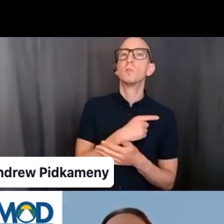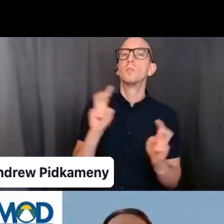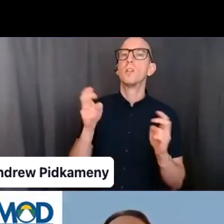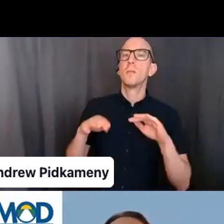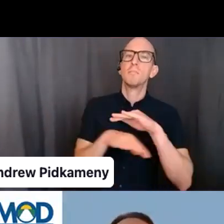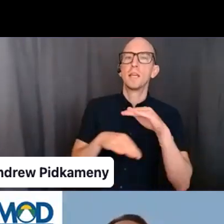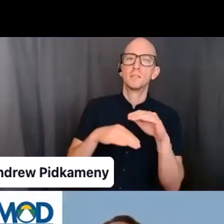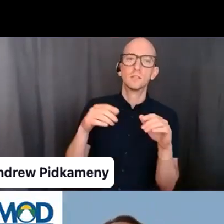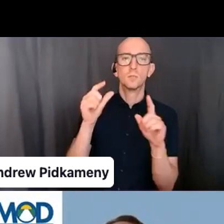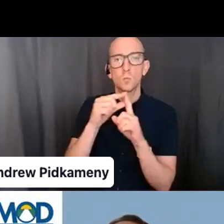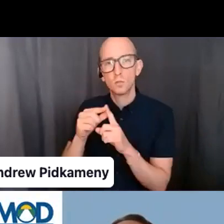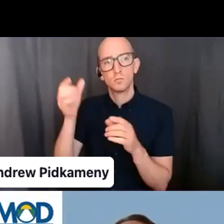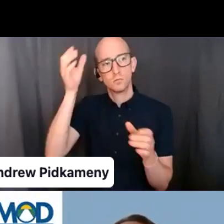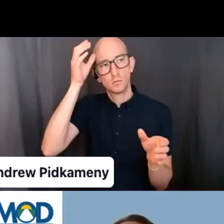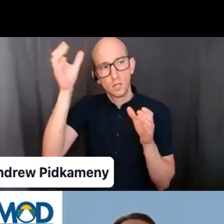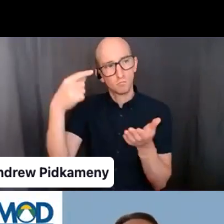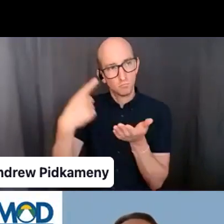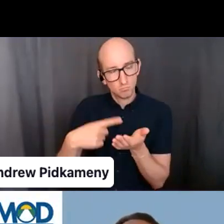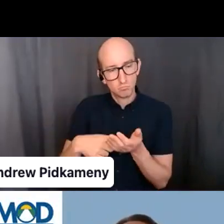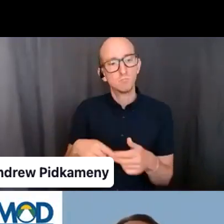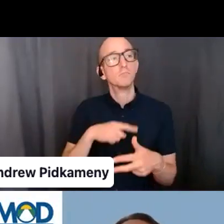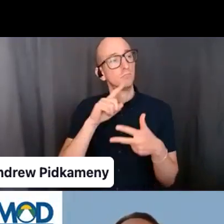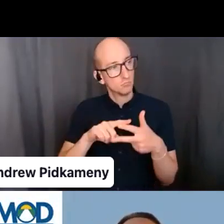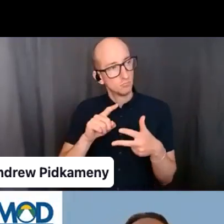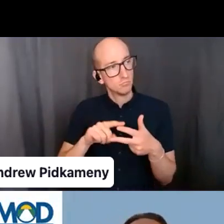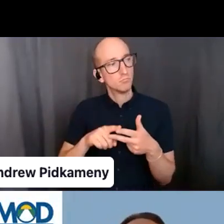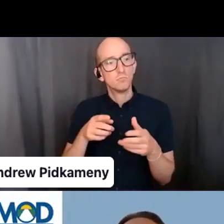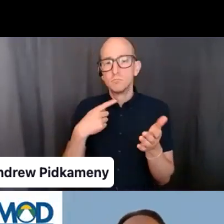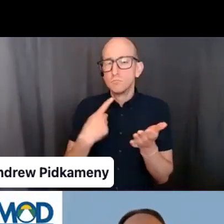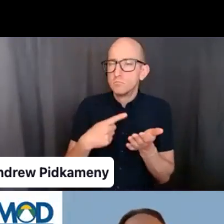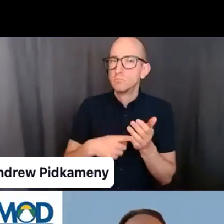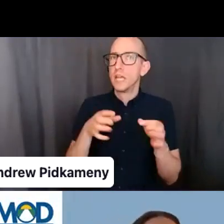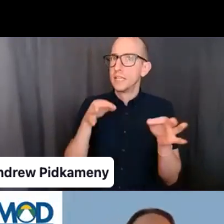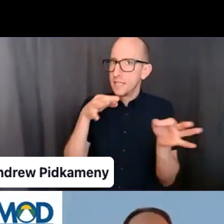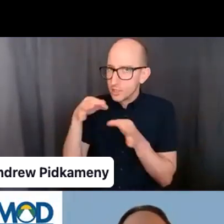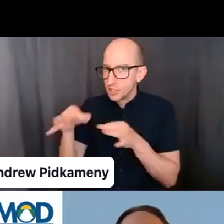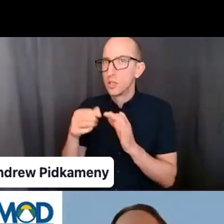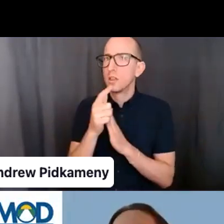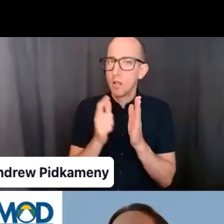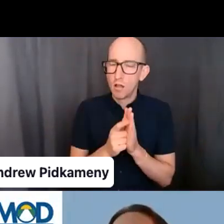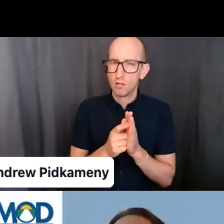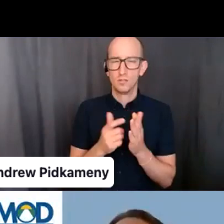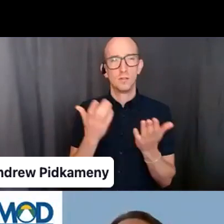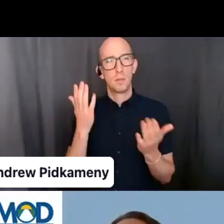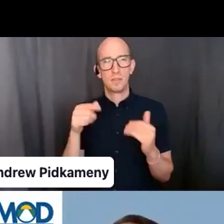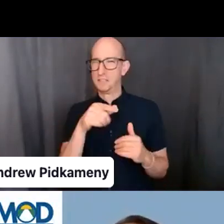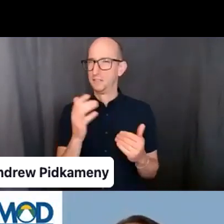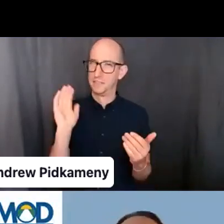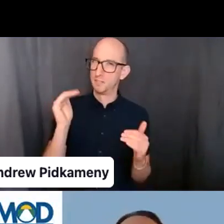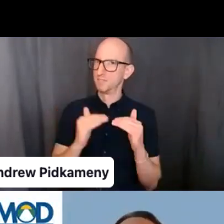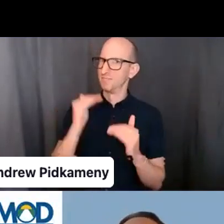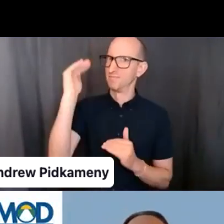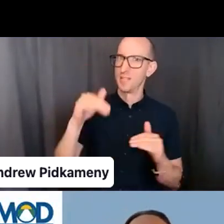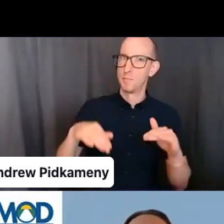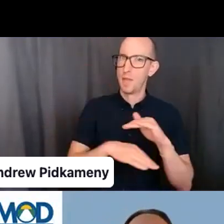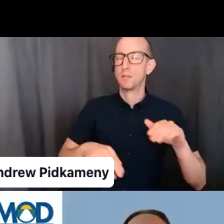on those. And then we're going to look at definitions and laws. This may seem a little bit back to basics, but we think it's